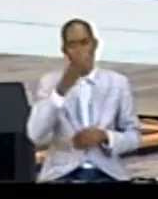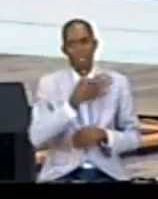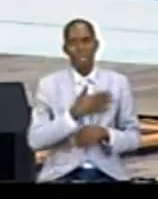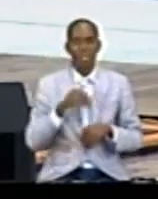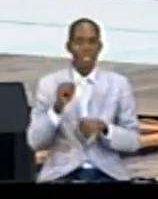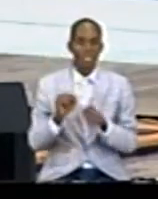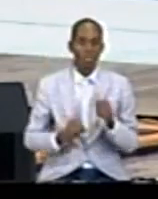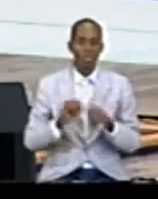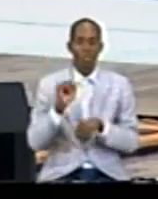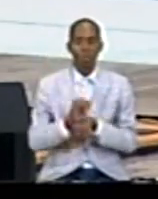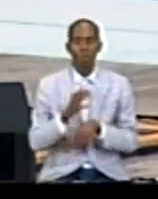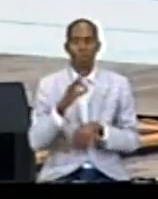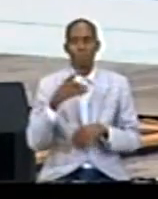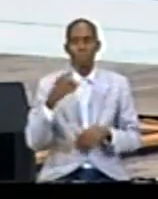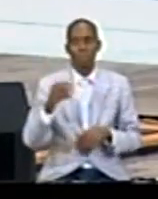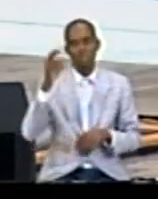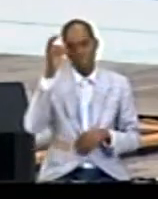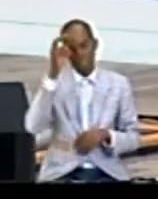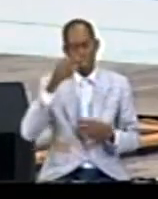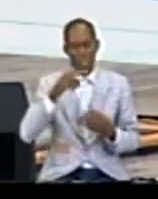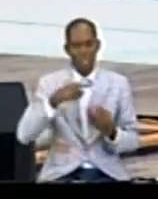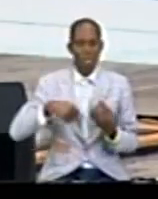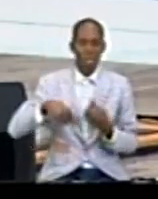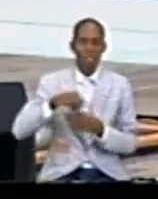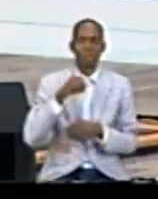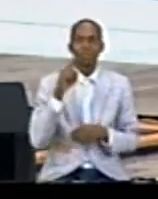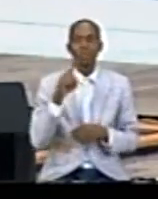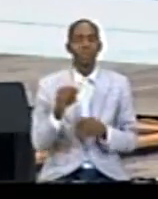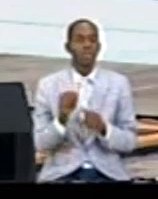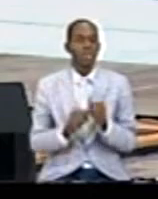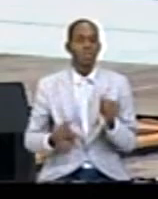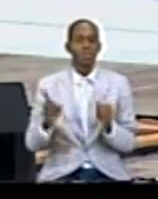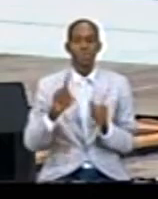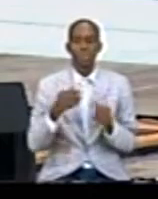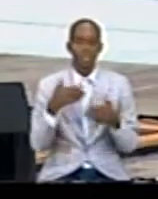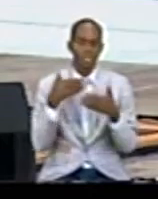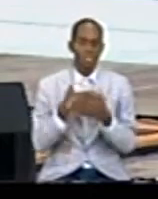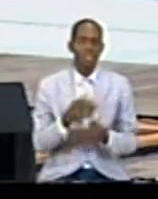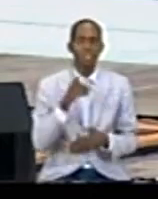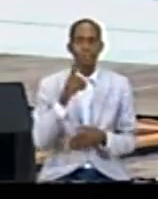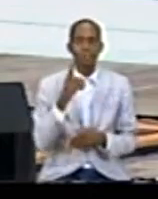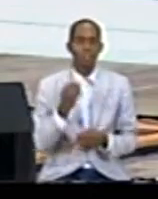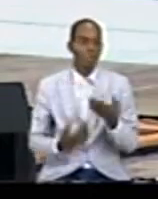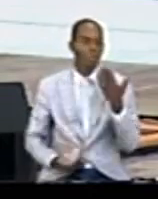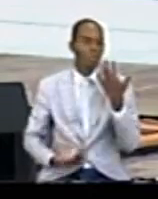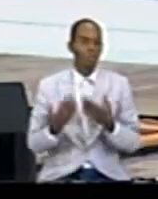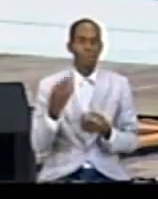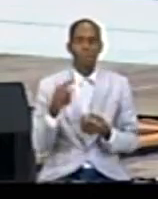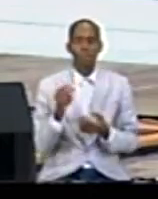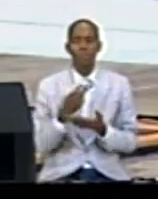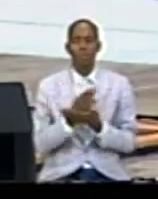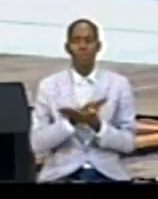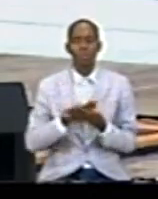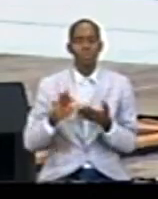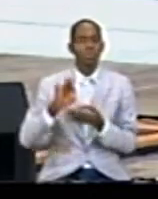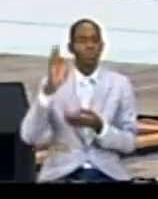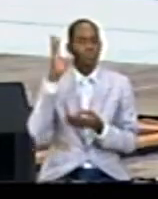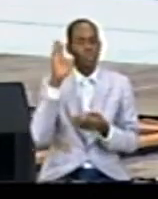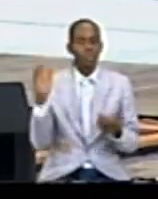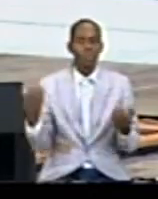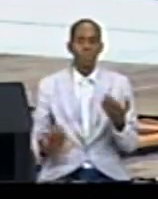the devil around you, anywhere near you, the fire of the Holy Ghost will burn them